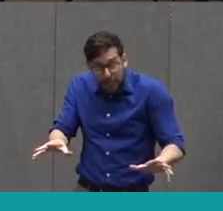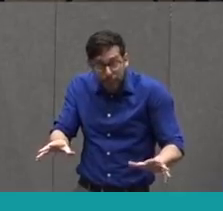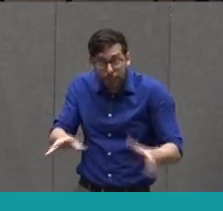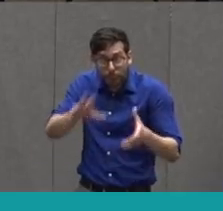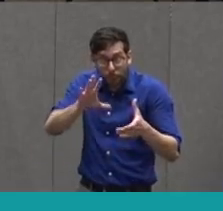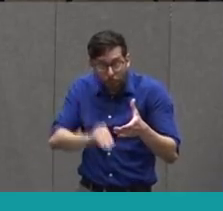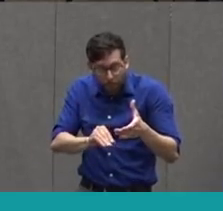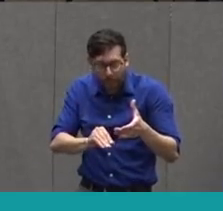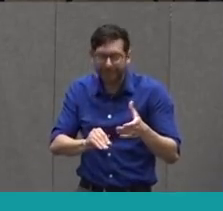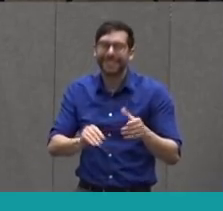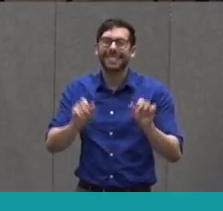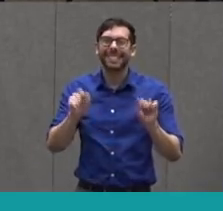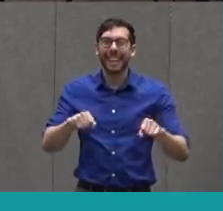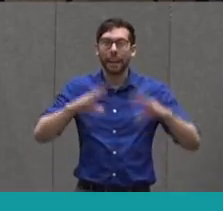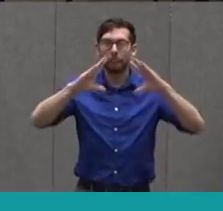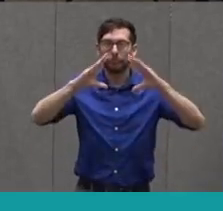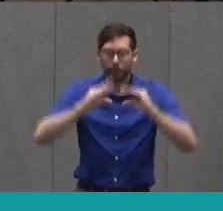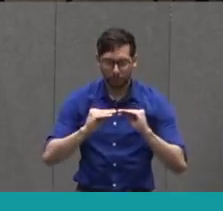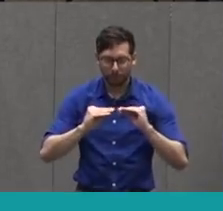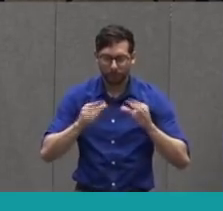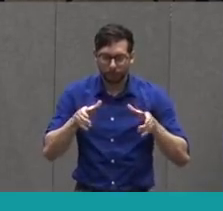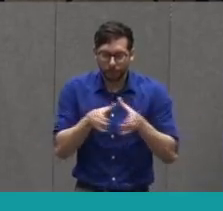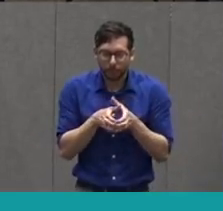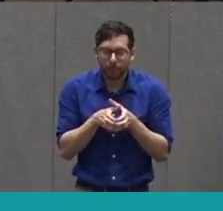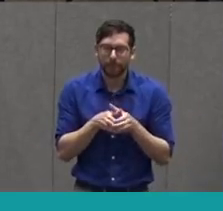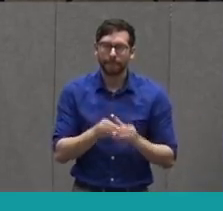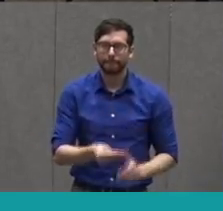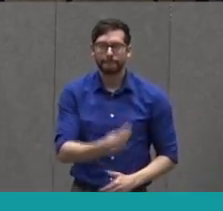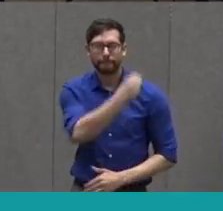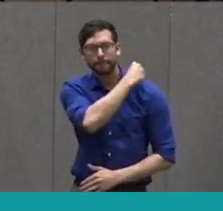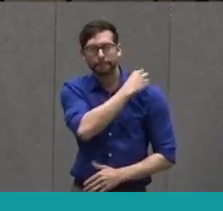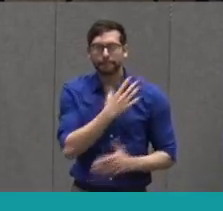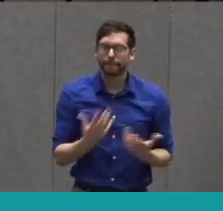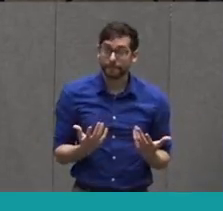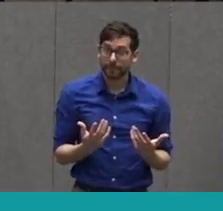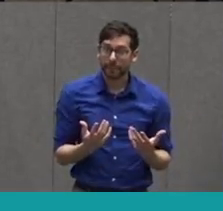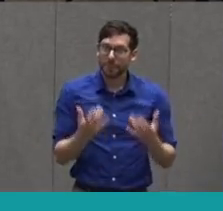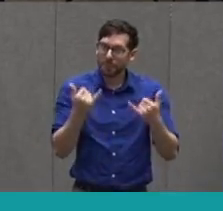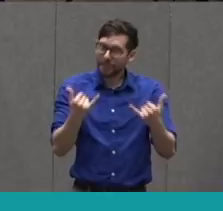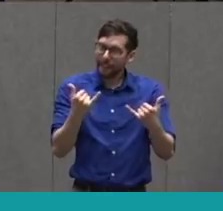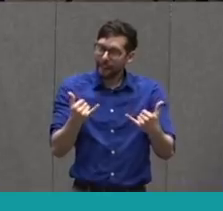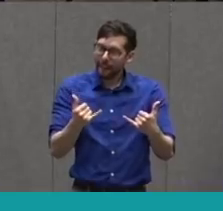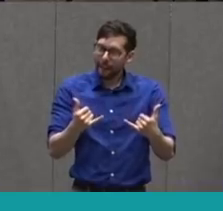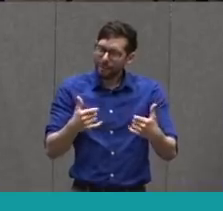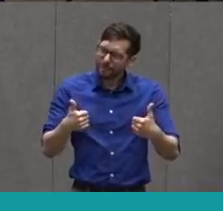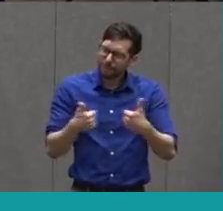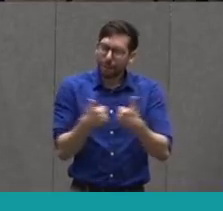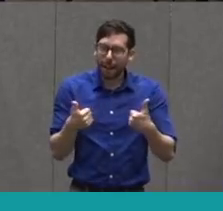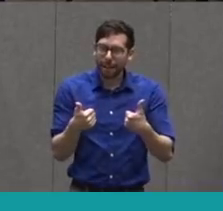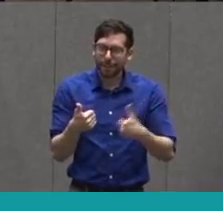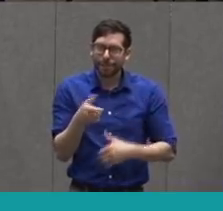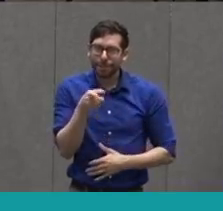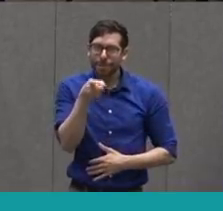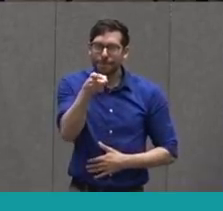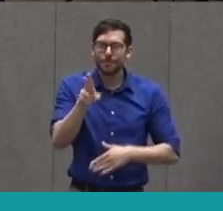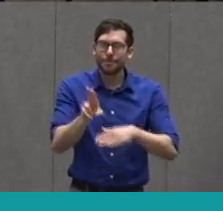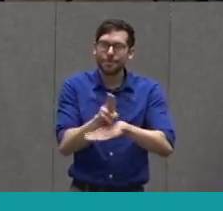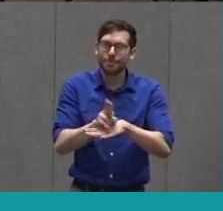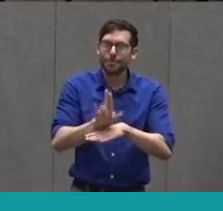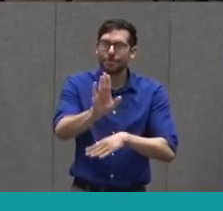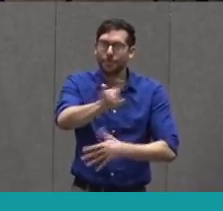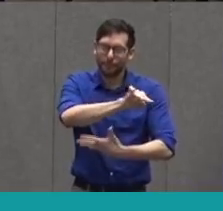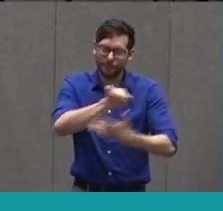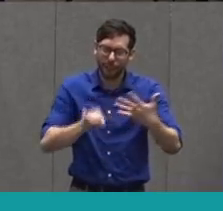five senses to look around you to see if you notice how you can make something different, change